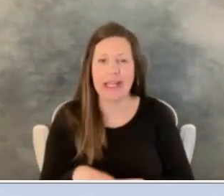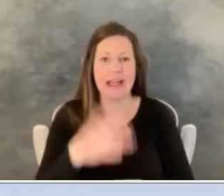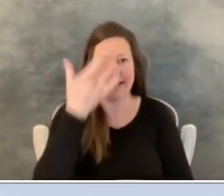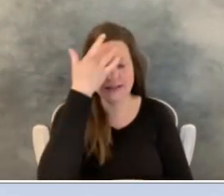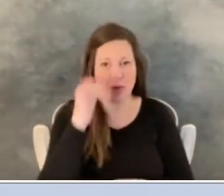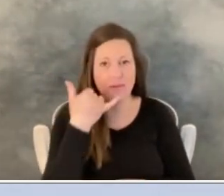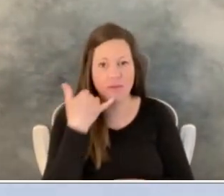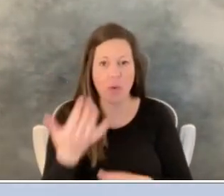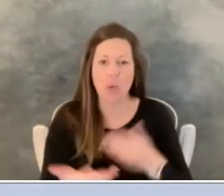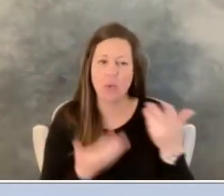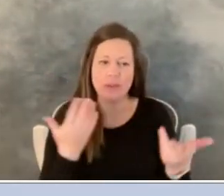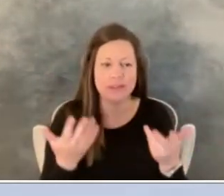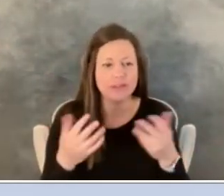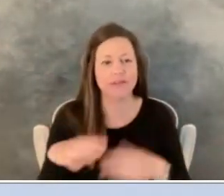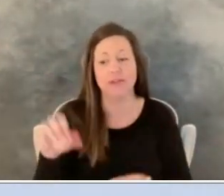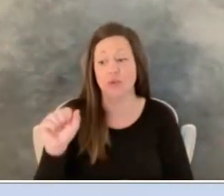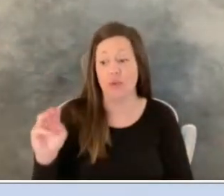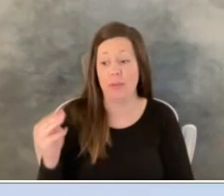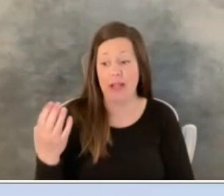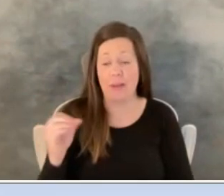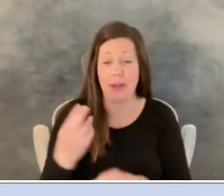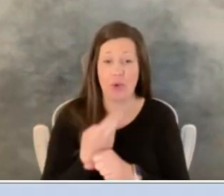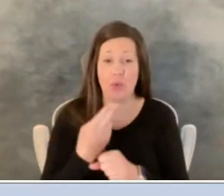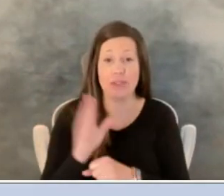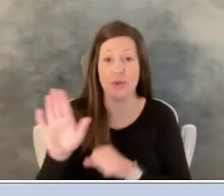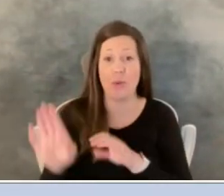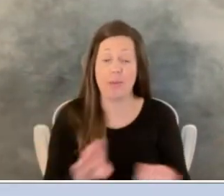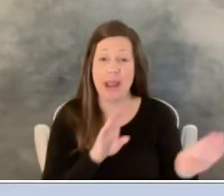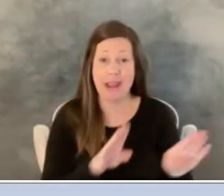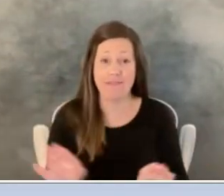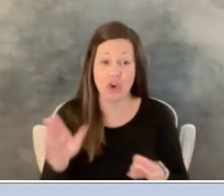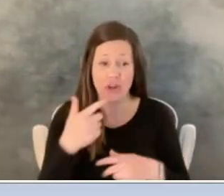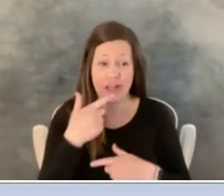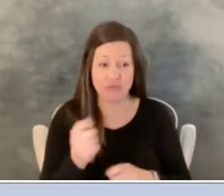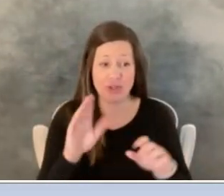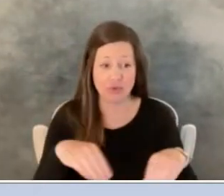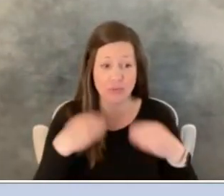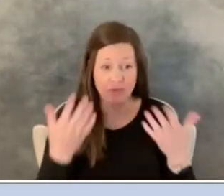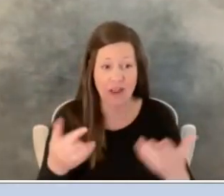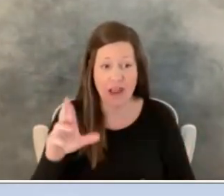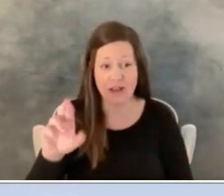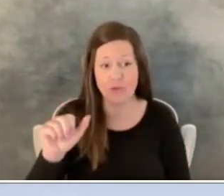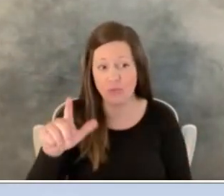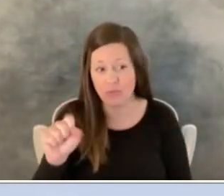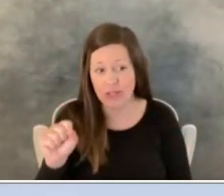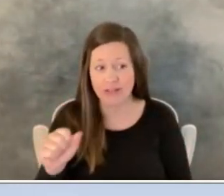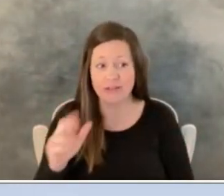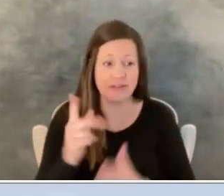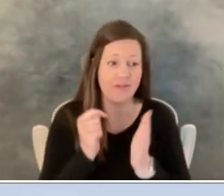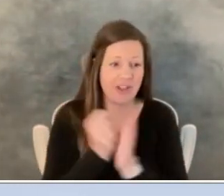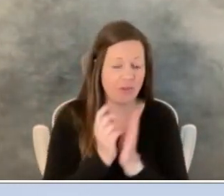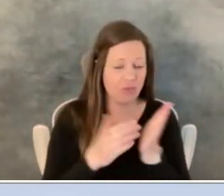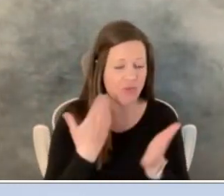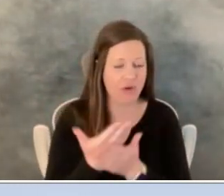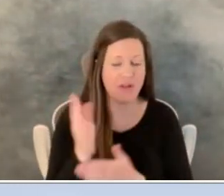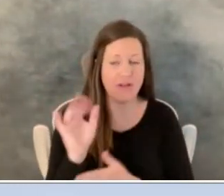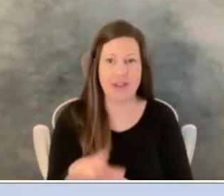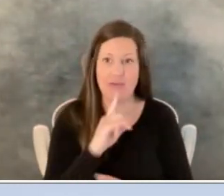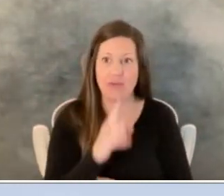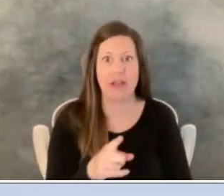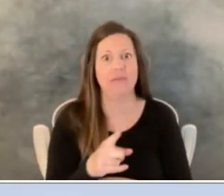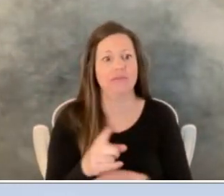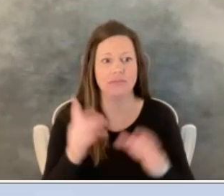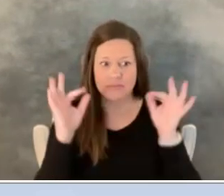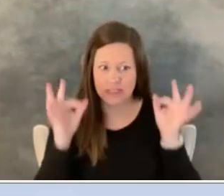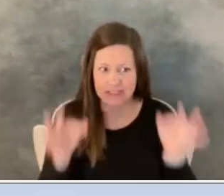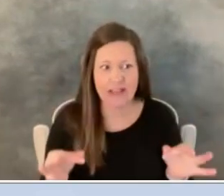your behavior patterns, your interests to provide you the reels and the shorts. That has definitely, I think,